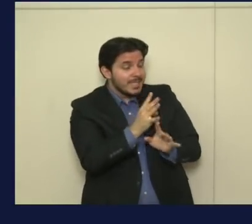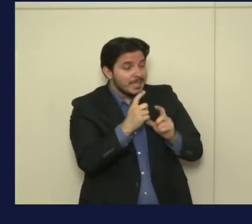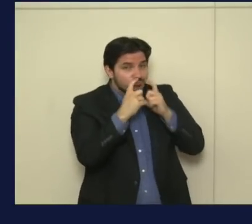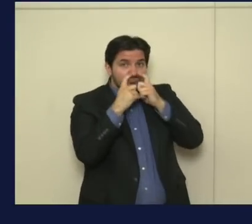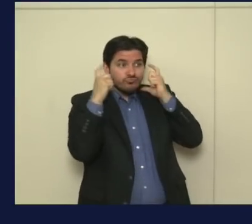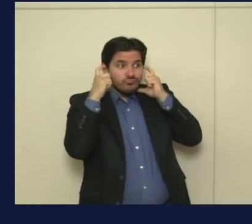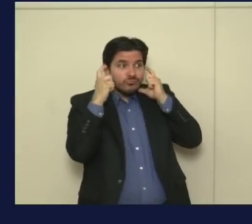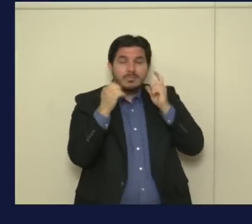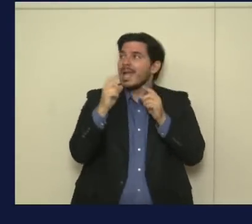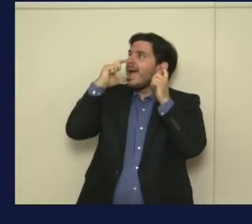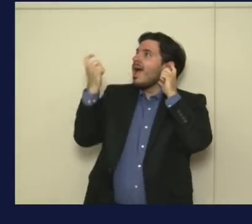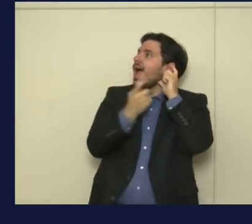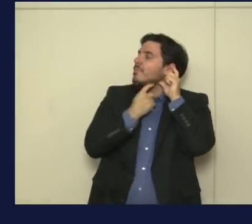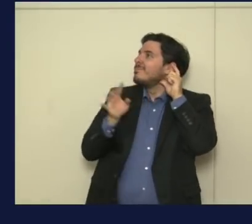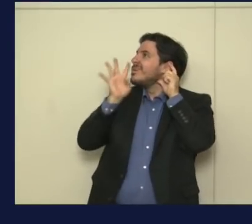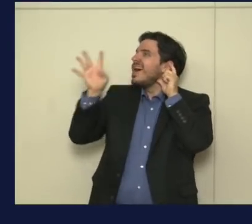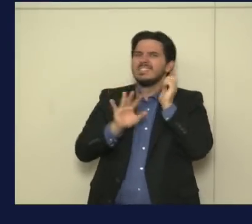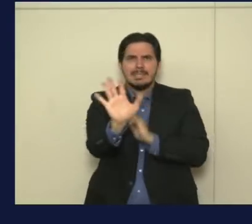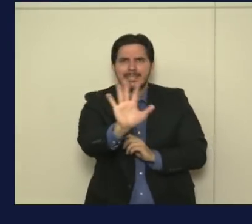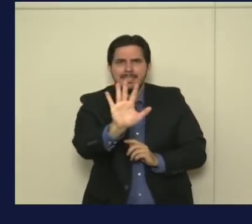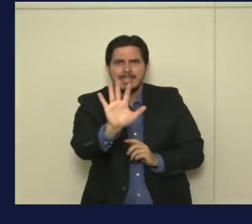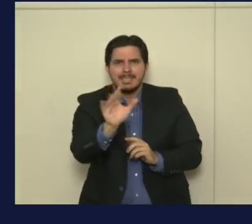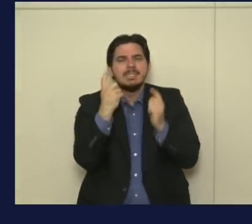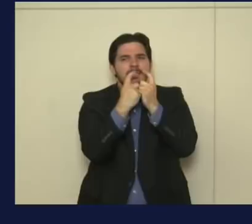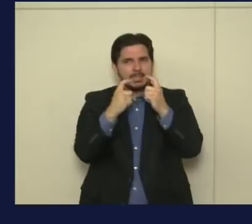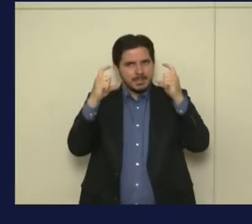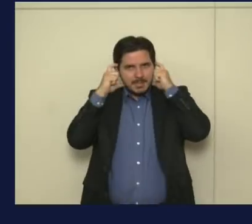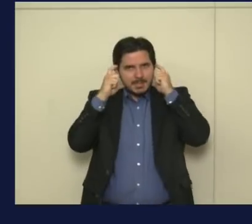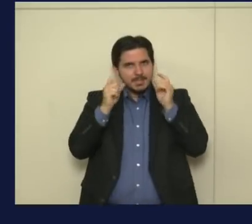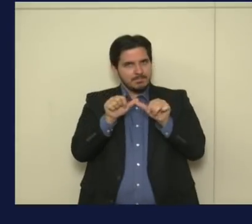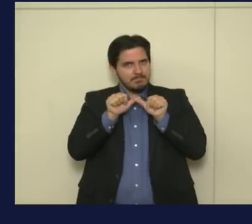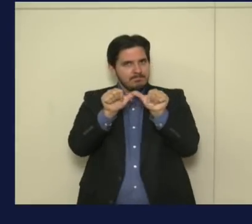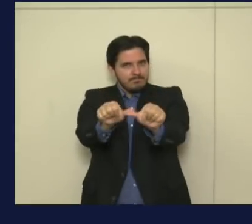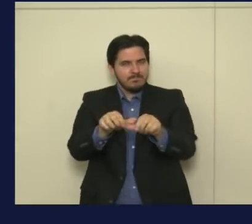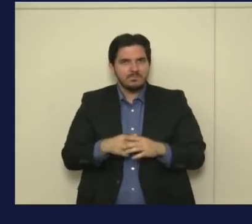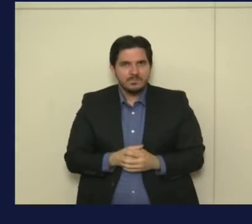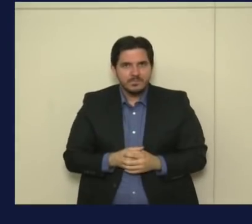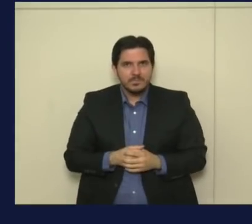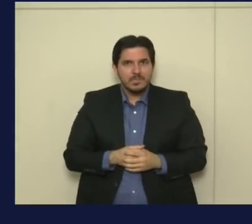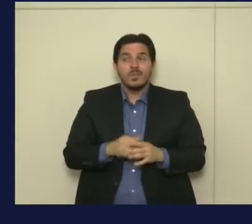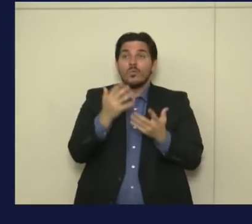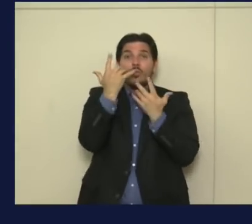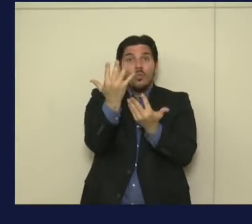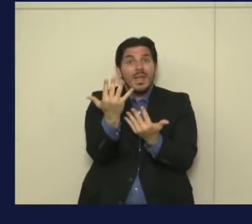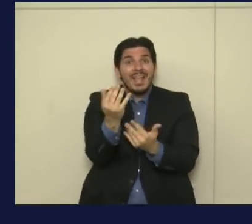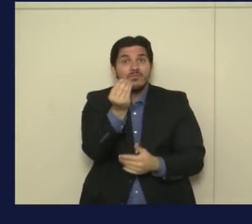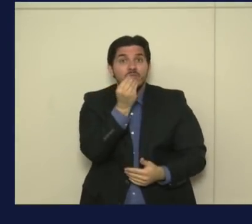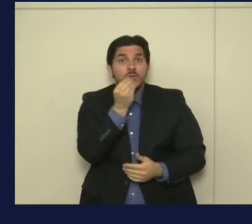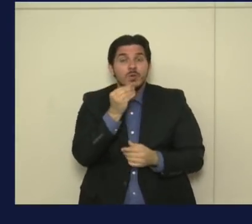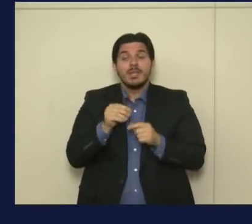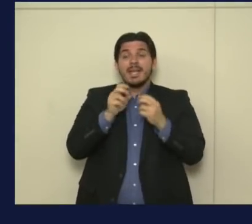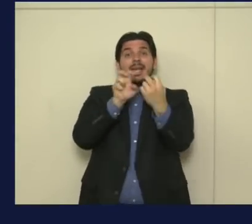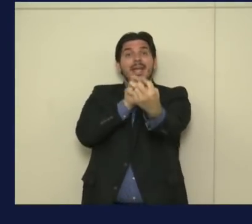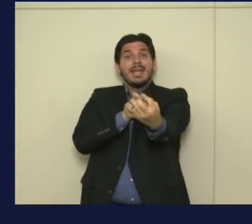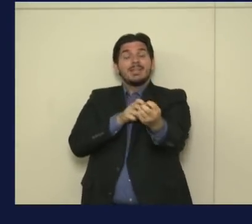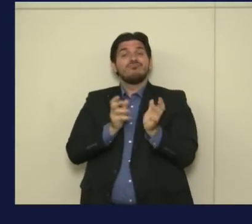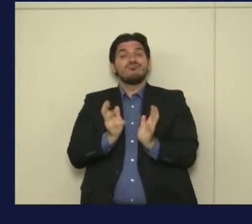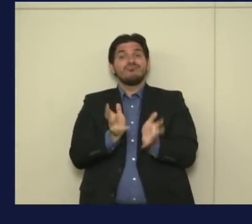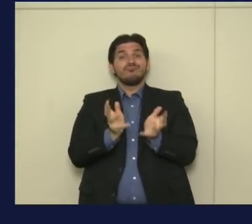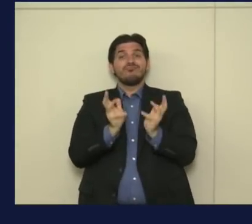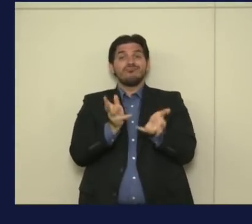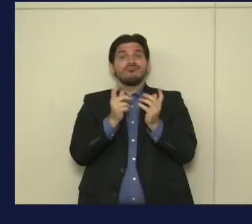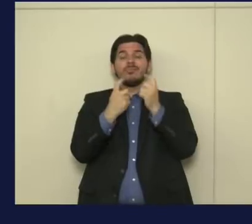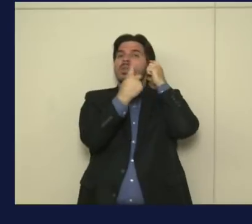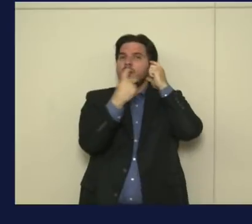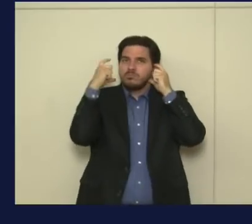you're waiting. Keep socially distanced. Wear your mask while you're waiting for your food if you can. The more that